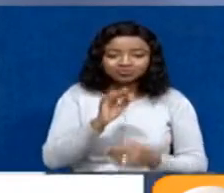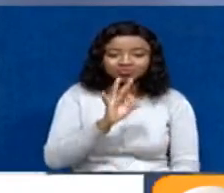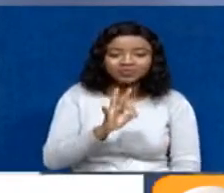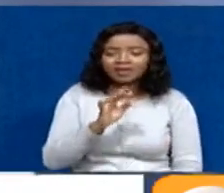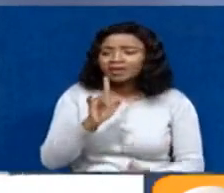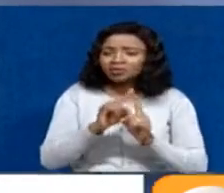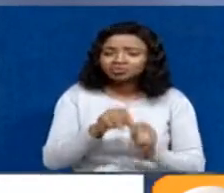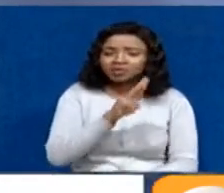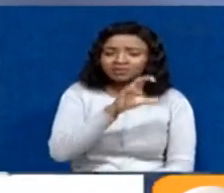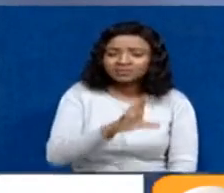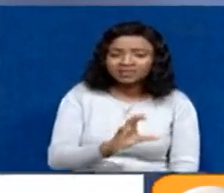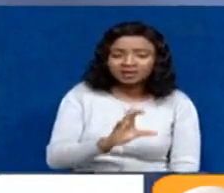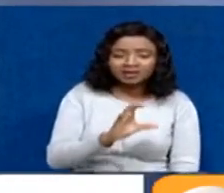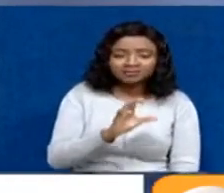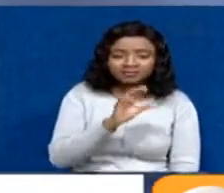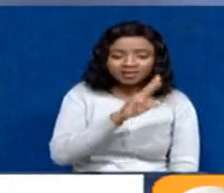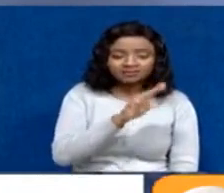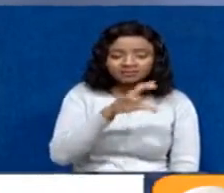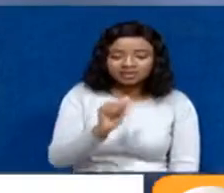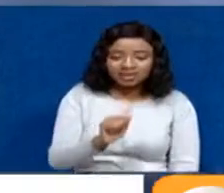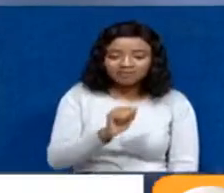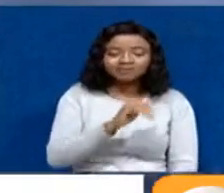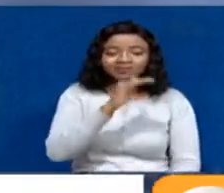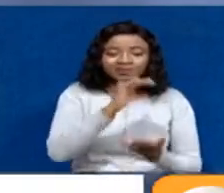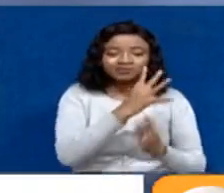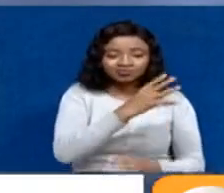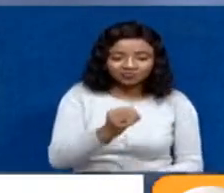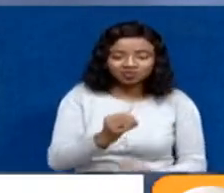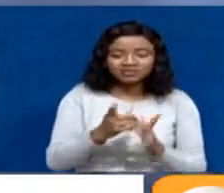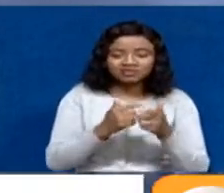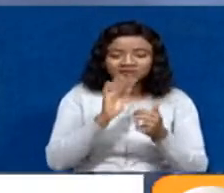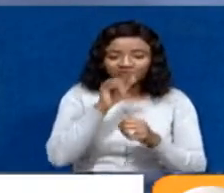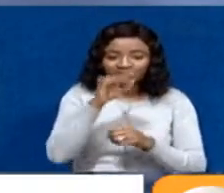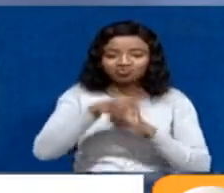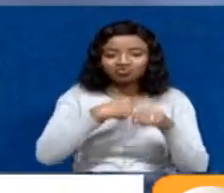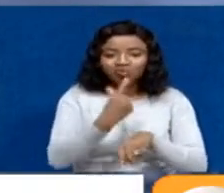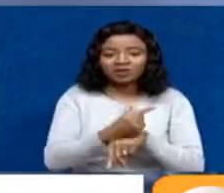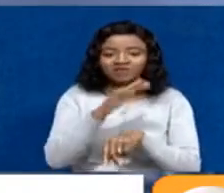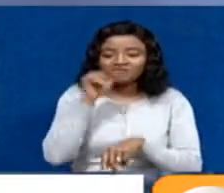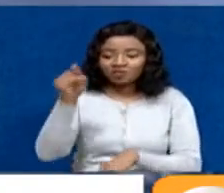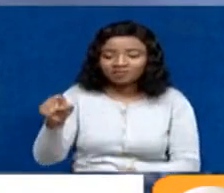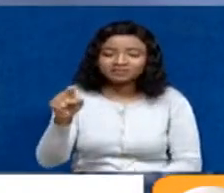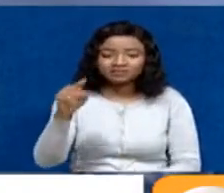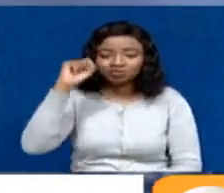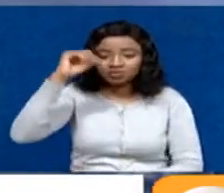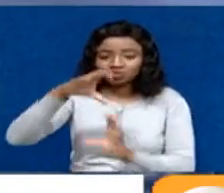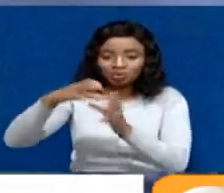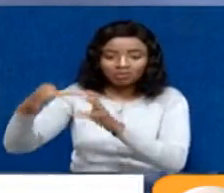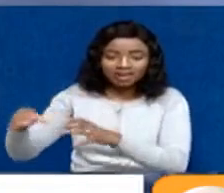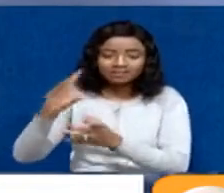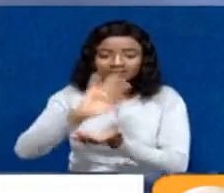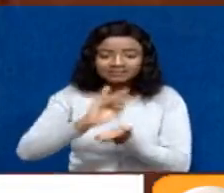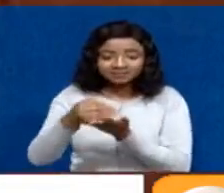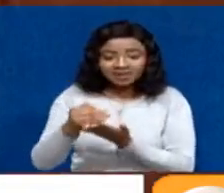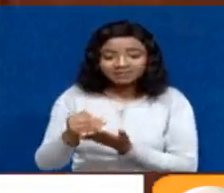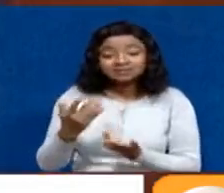one MCA, reduced from 40. Then you qualify to benefit from the political party's fund. Mr. Speaker, this